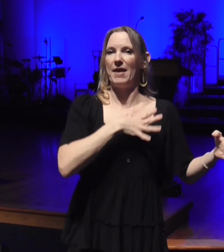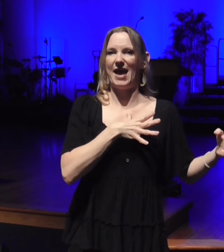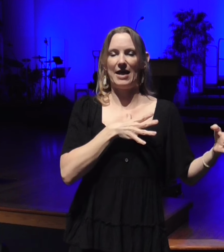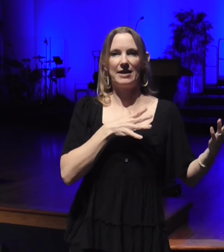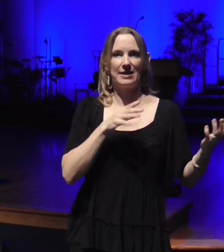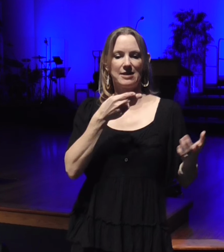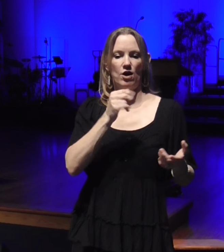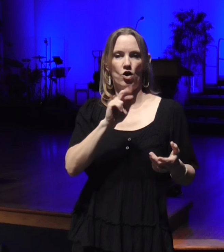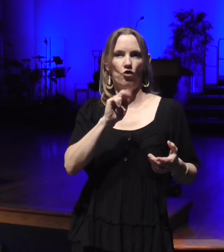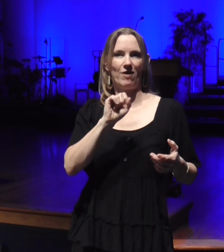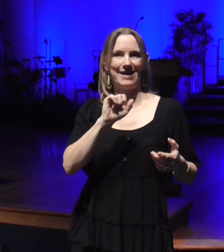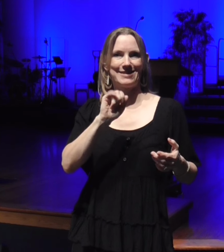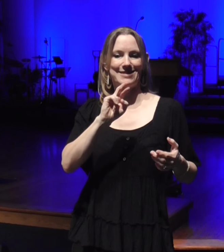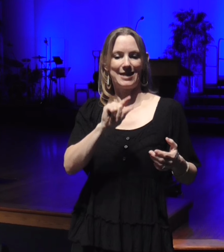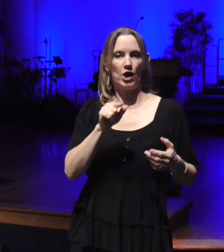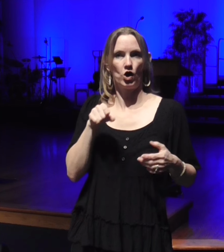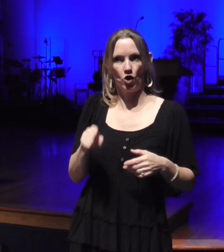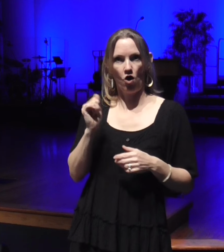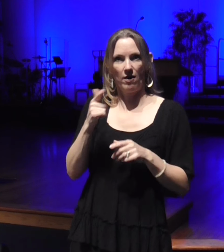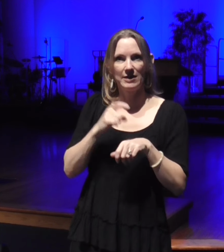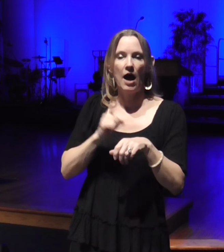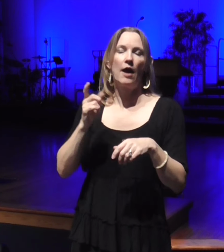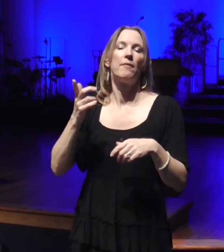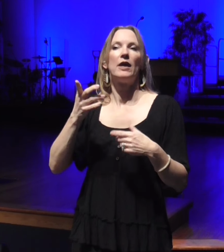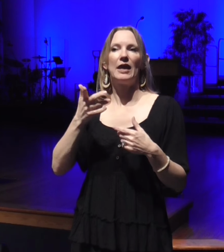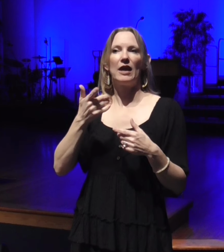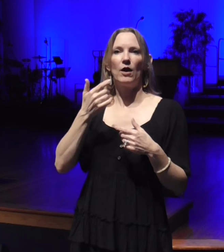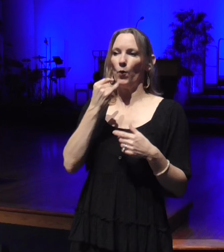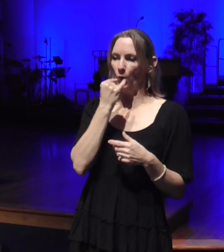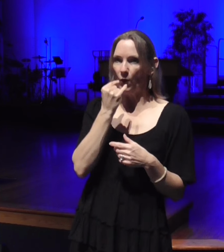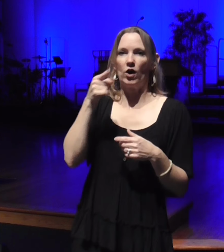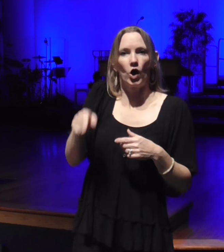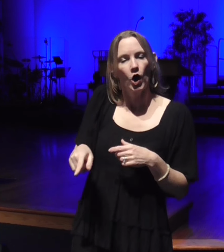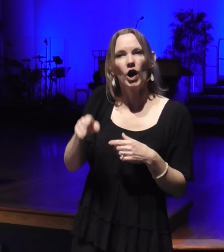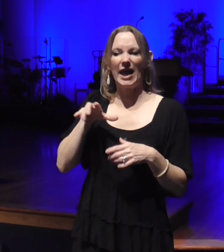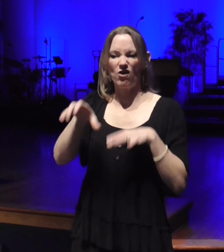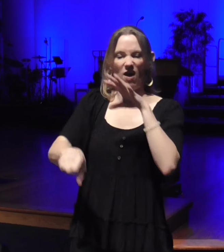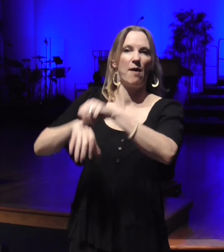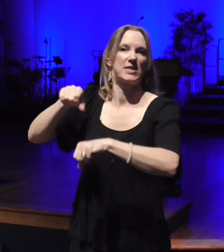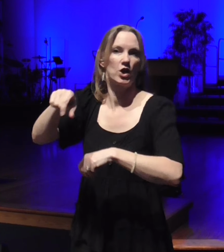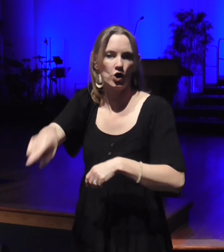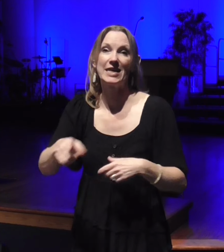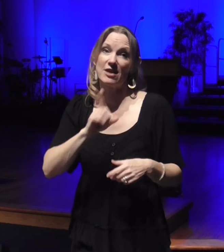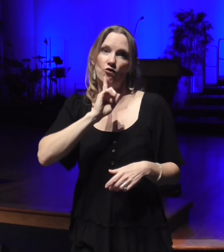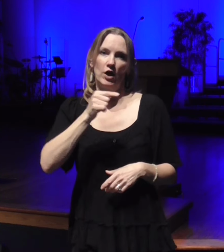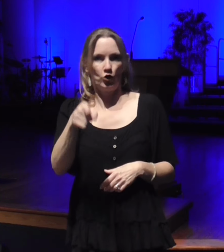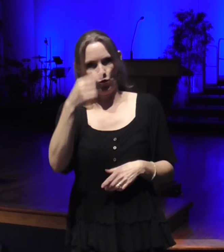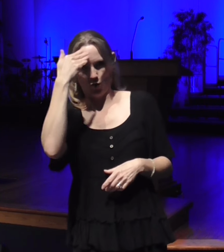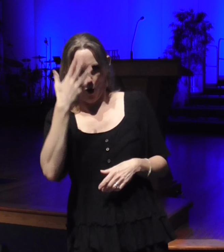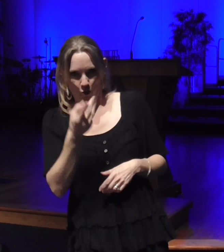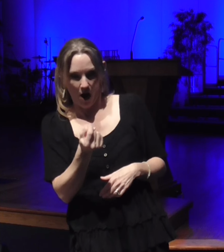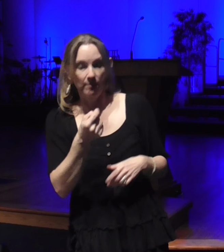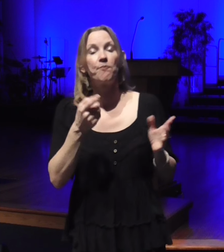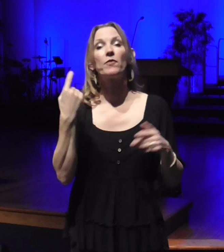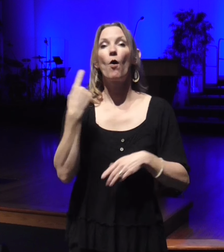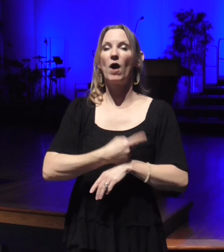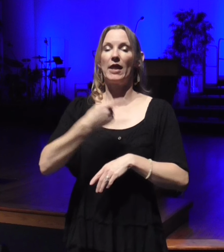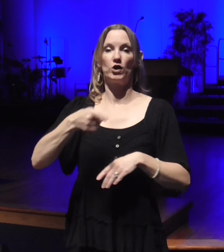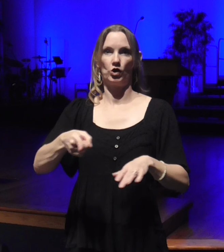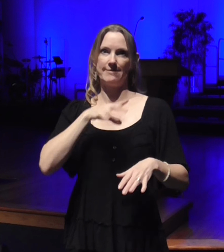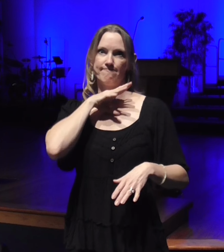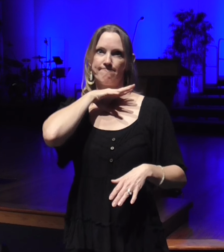harassing her all the time. He catcalls her, he grabs at her, he's a real you-know-what. And so one day, she's